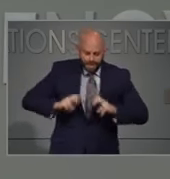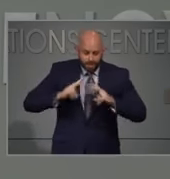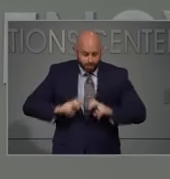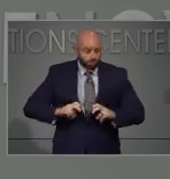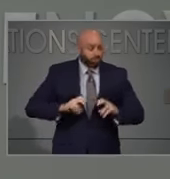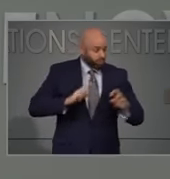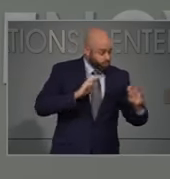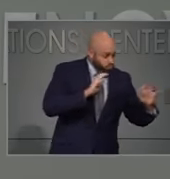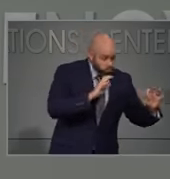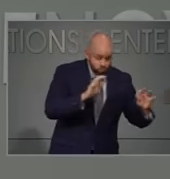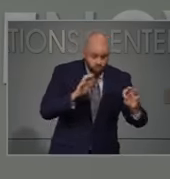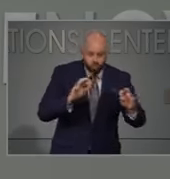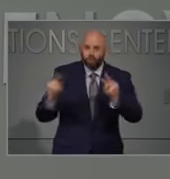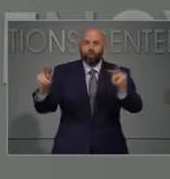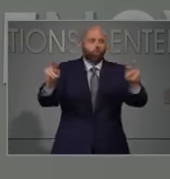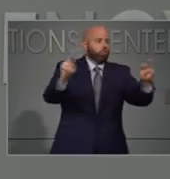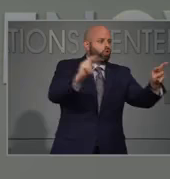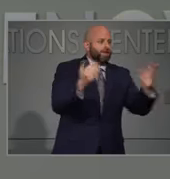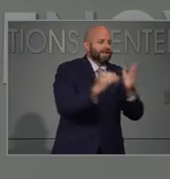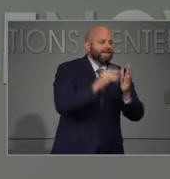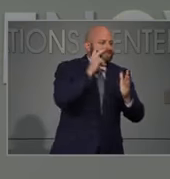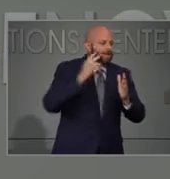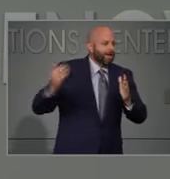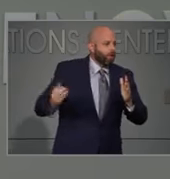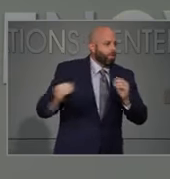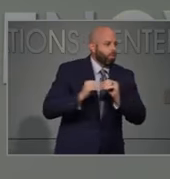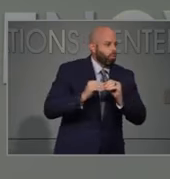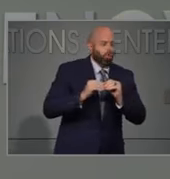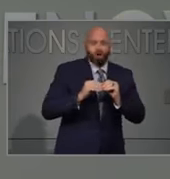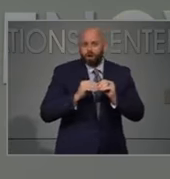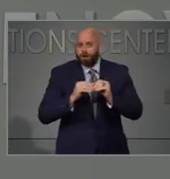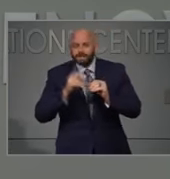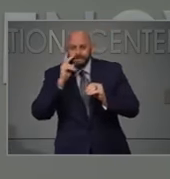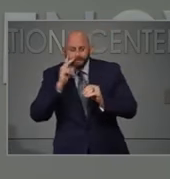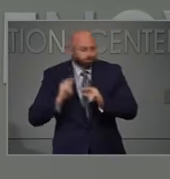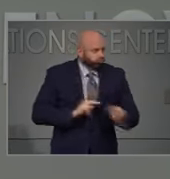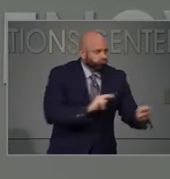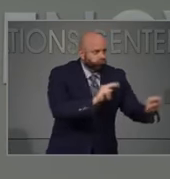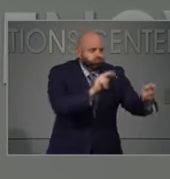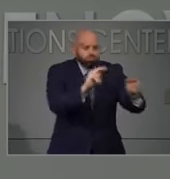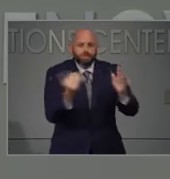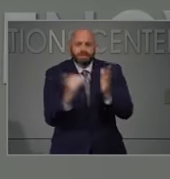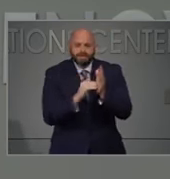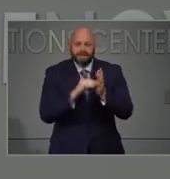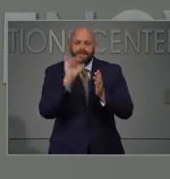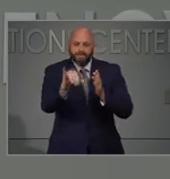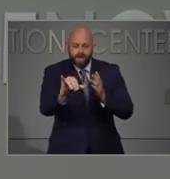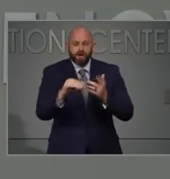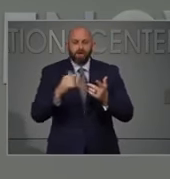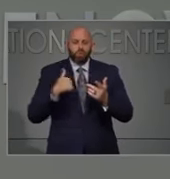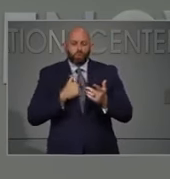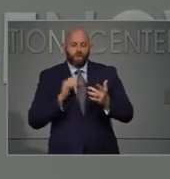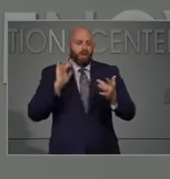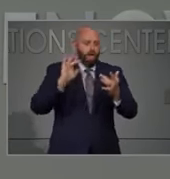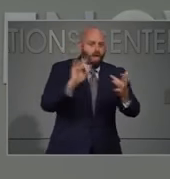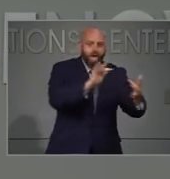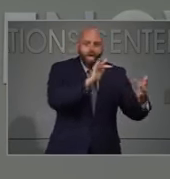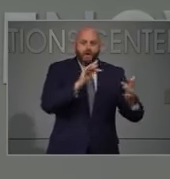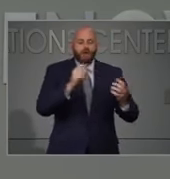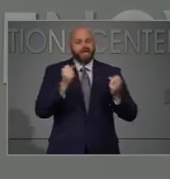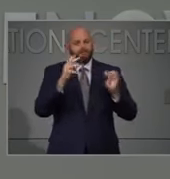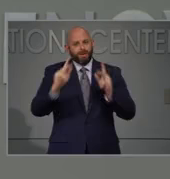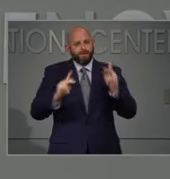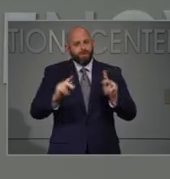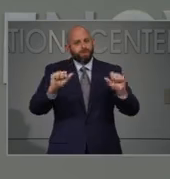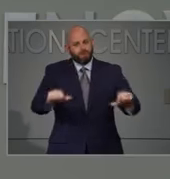this cohort, we've hired the new, and then we want to assess, are we doing all of the contacts that we need to in 24 hours from seeing the